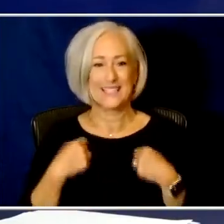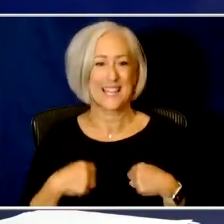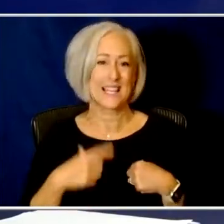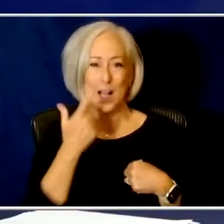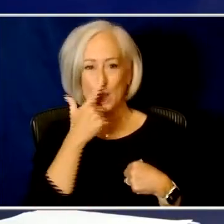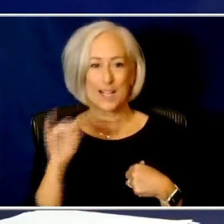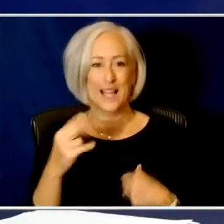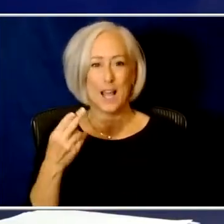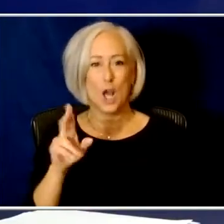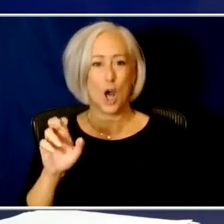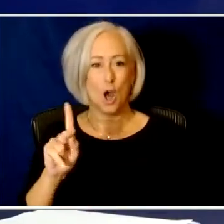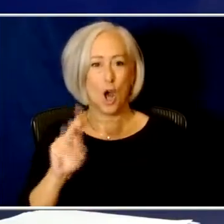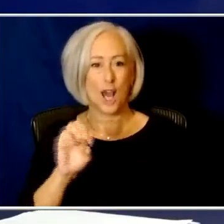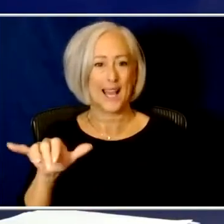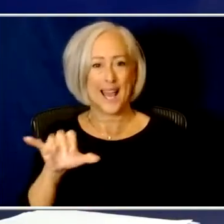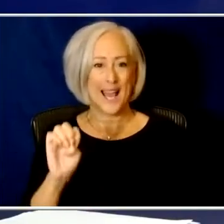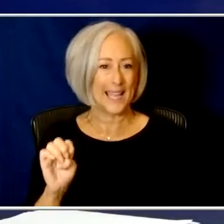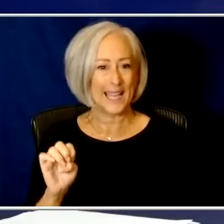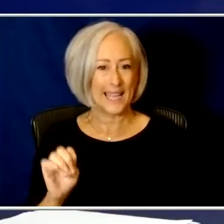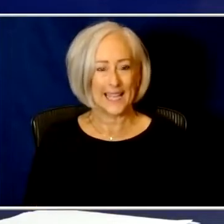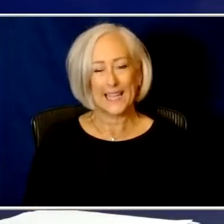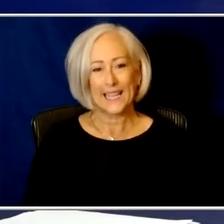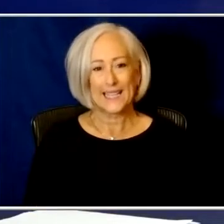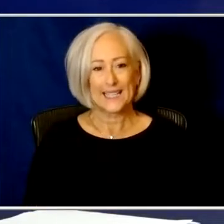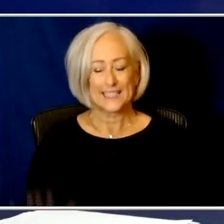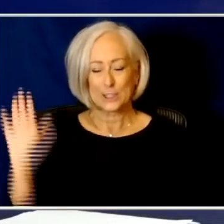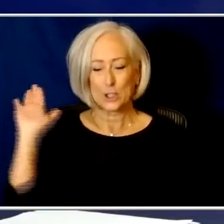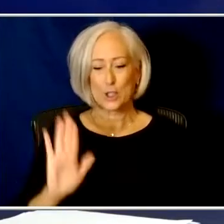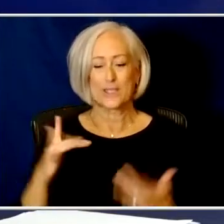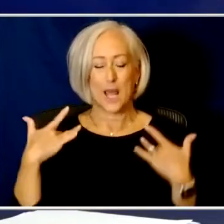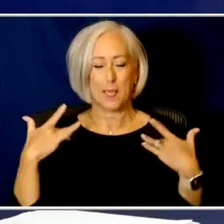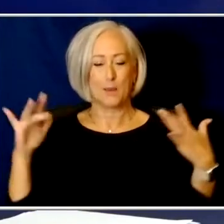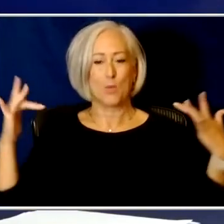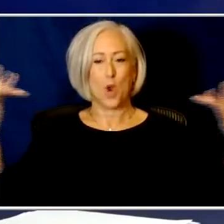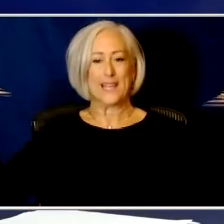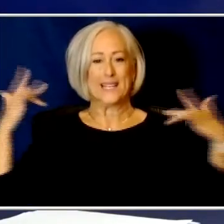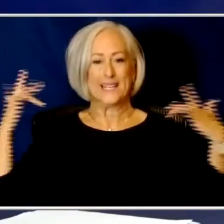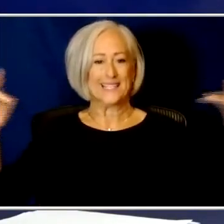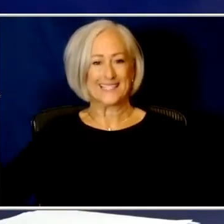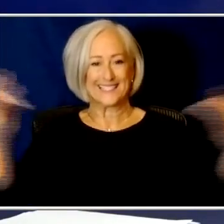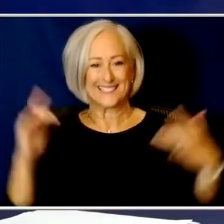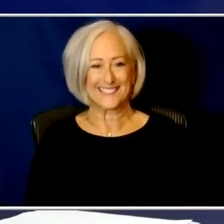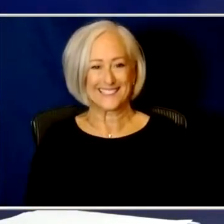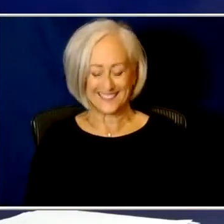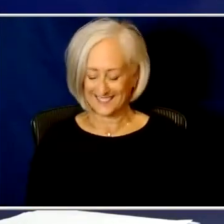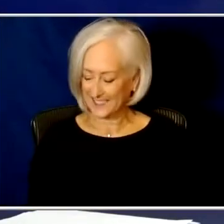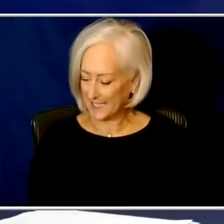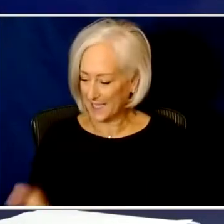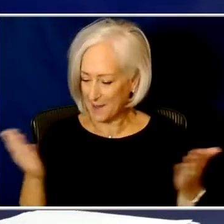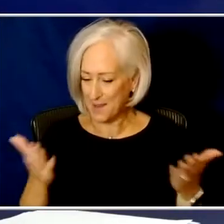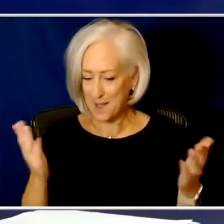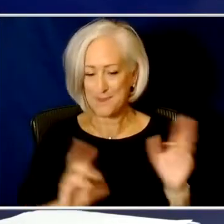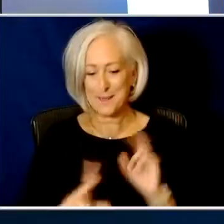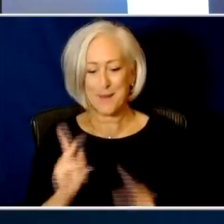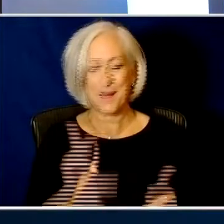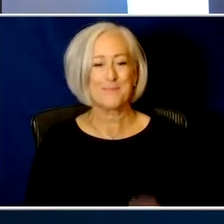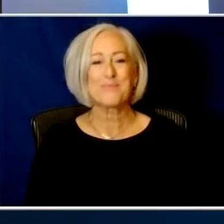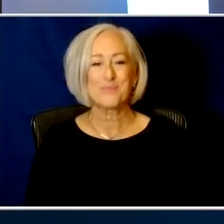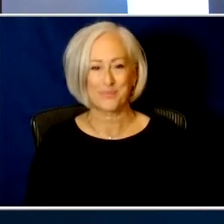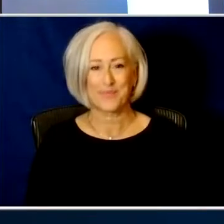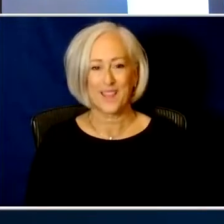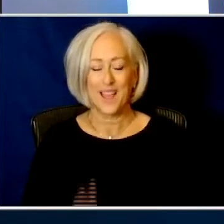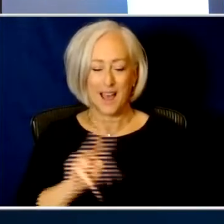we get this? I can't look. I can't look. That was your COVID. All So I done. got COVID in. Now I'm going to get influenza. Just a second. She's going to go to my other shoulder and do that one.